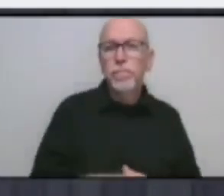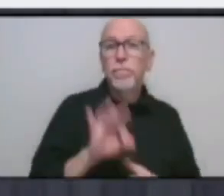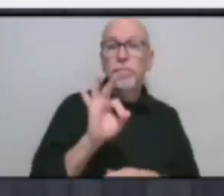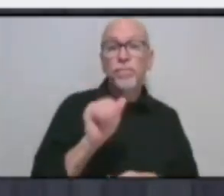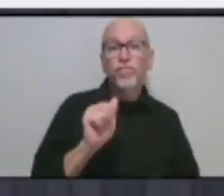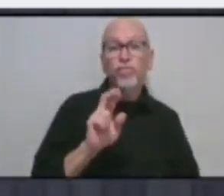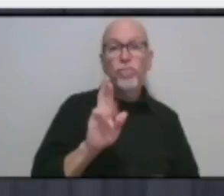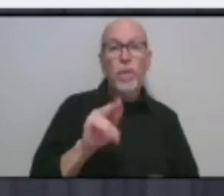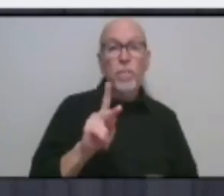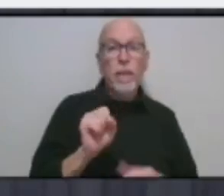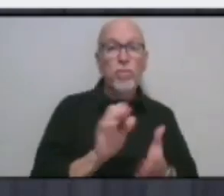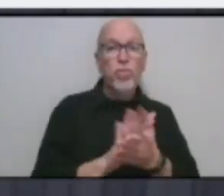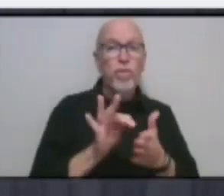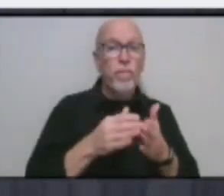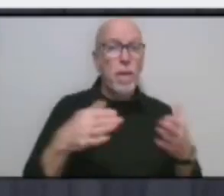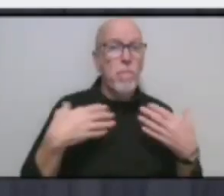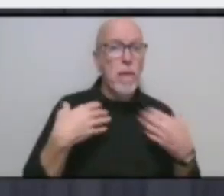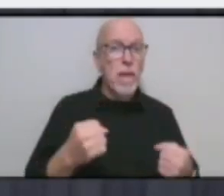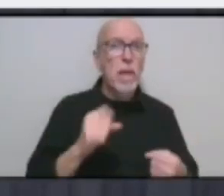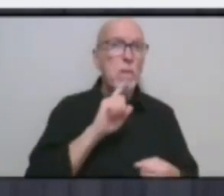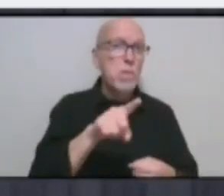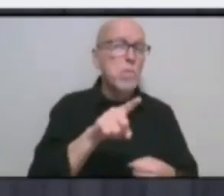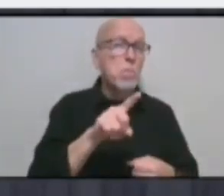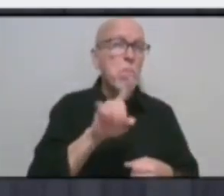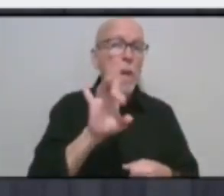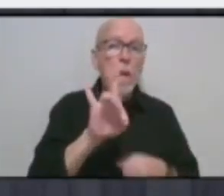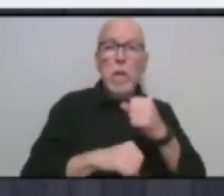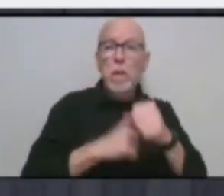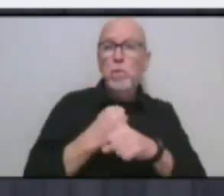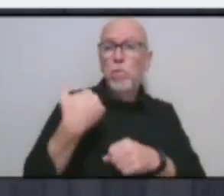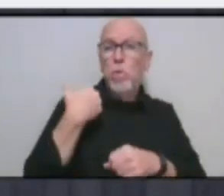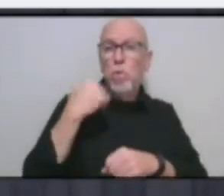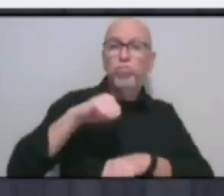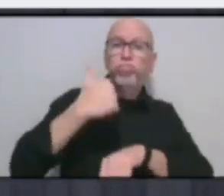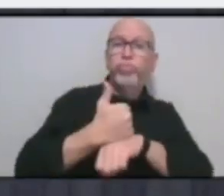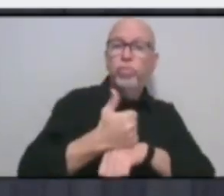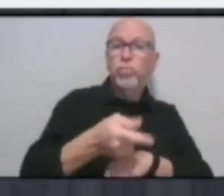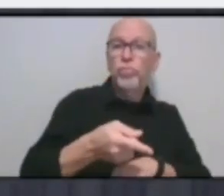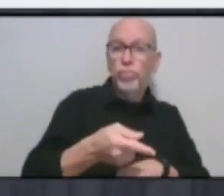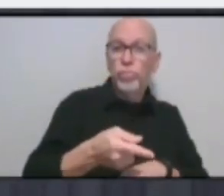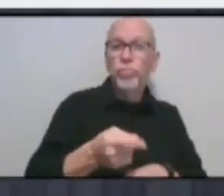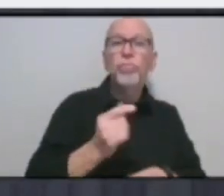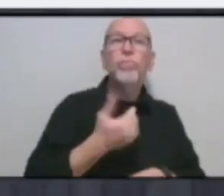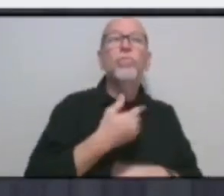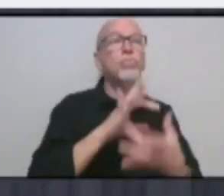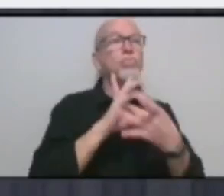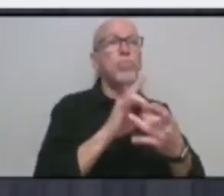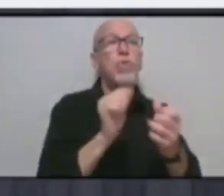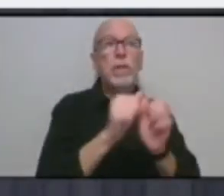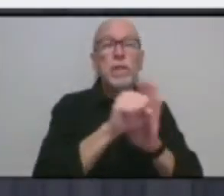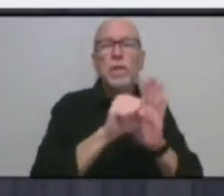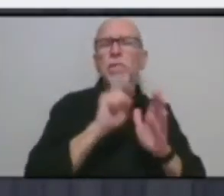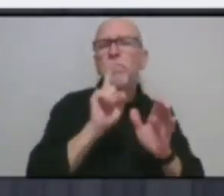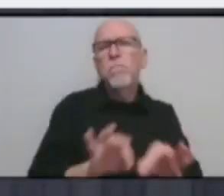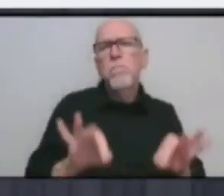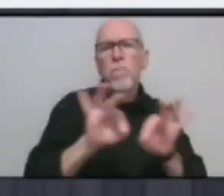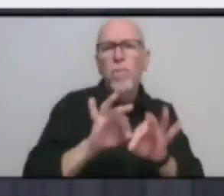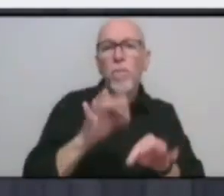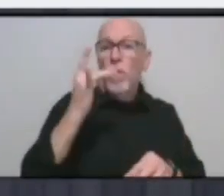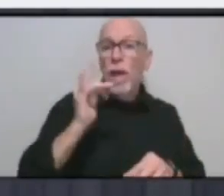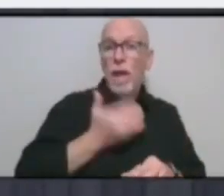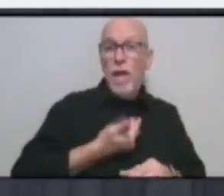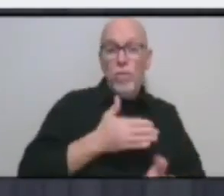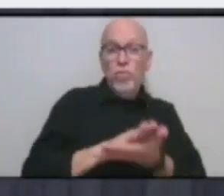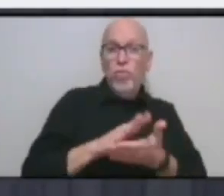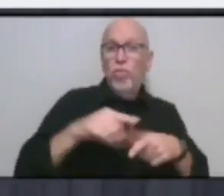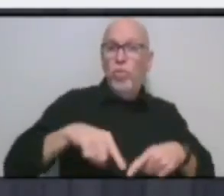Public Health has only been around for about 8 years now, and our partnership is really important because our school was created